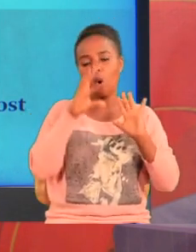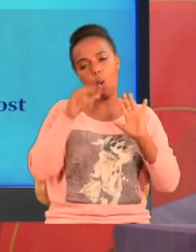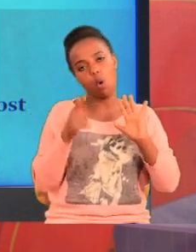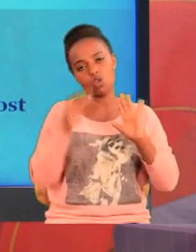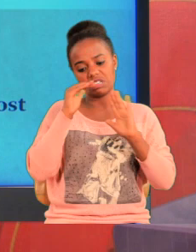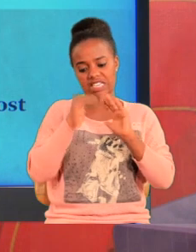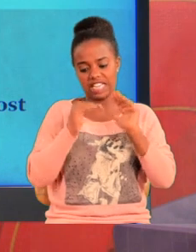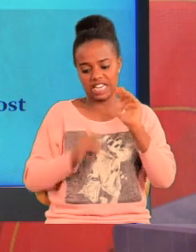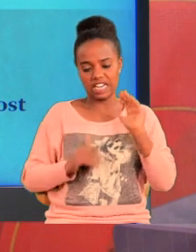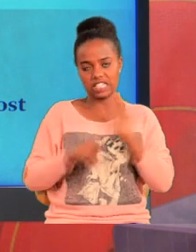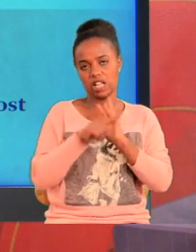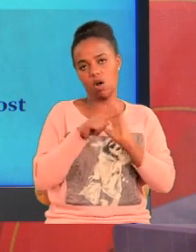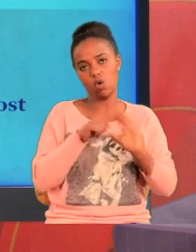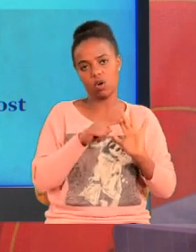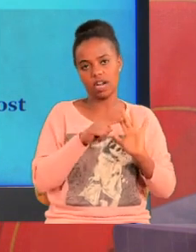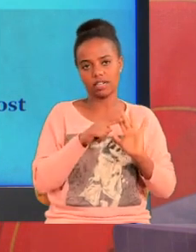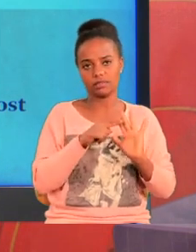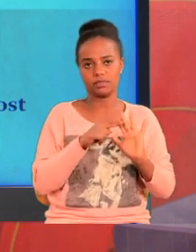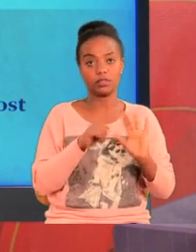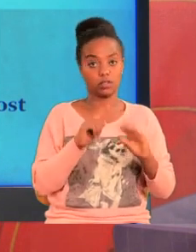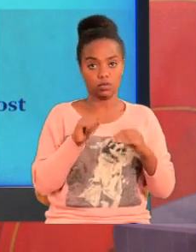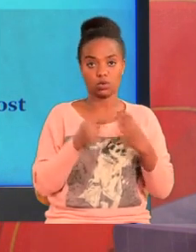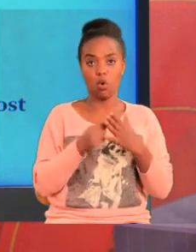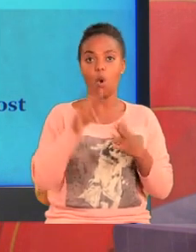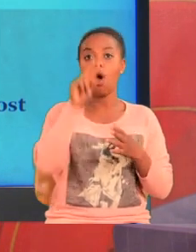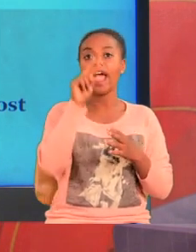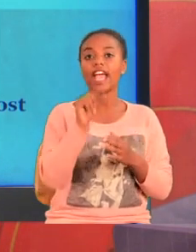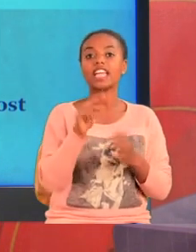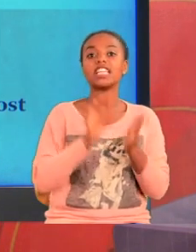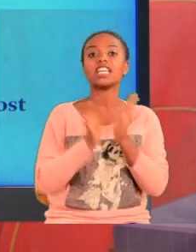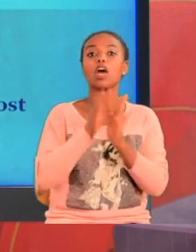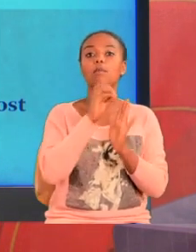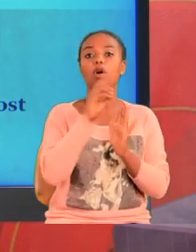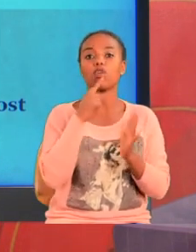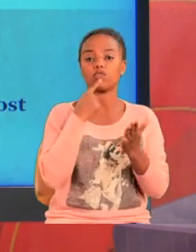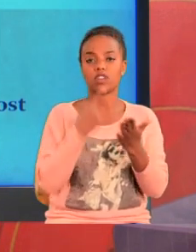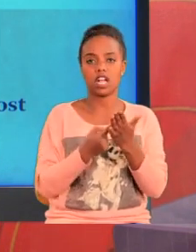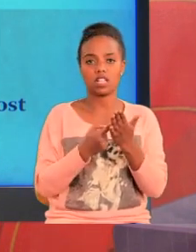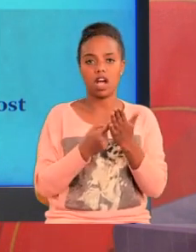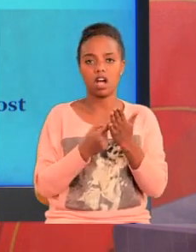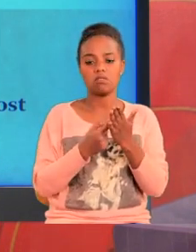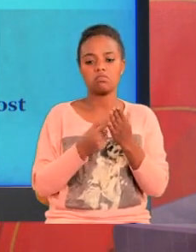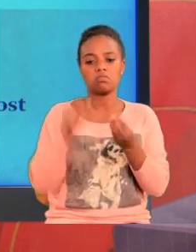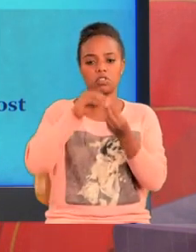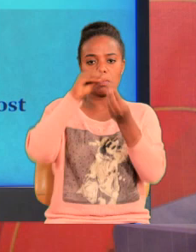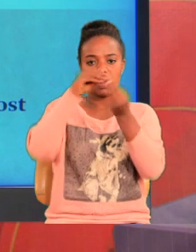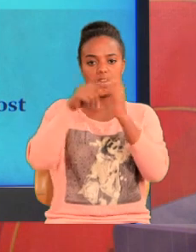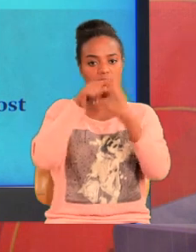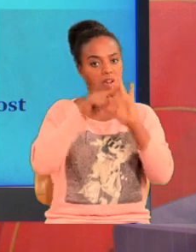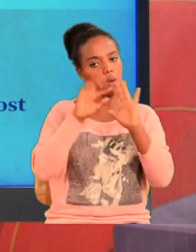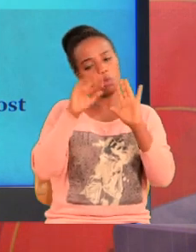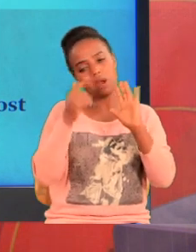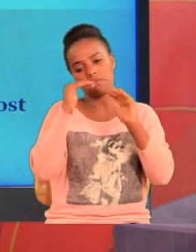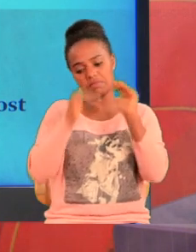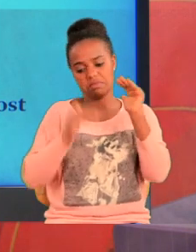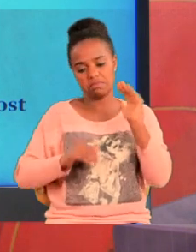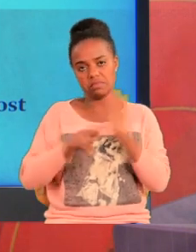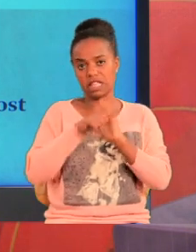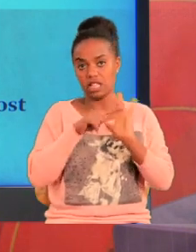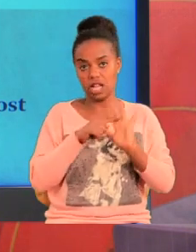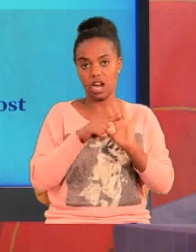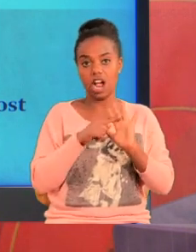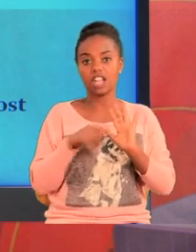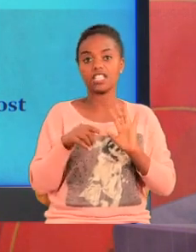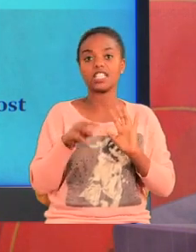for n number of data, when it's arranged in increasing order or decreasing order, the median